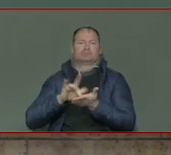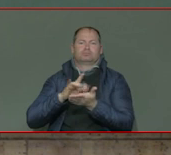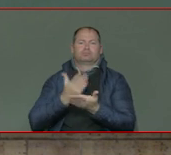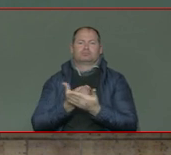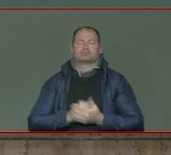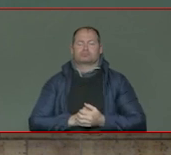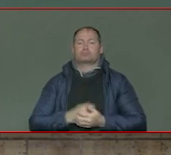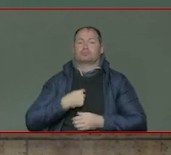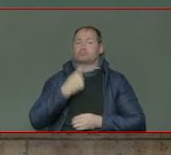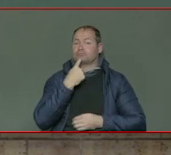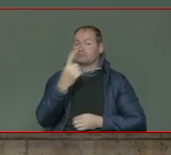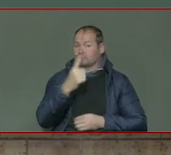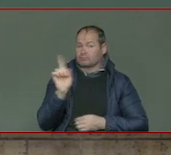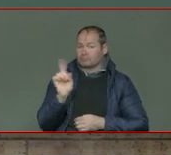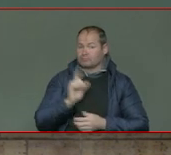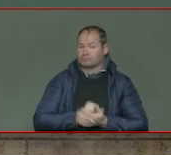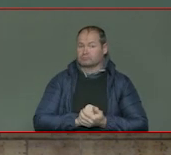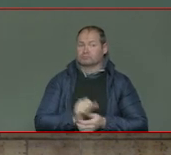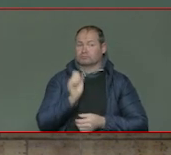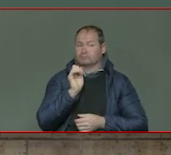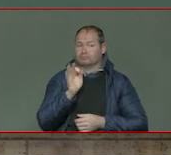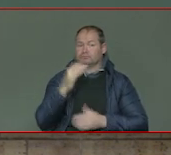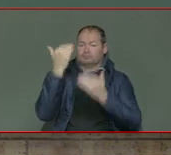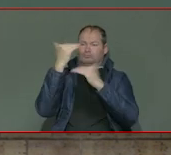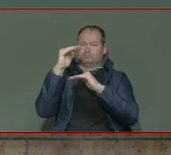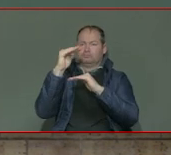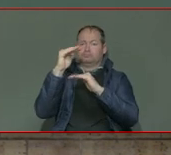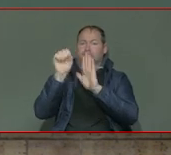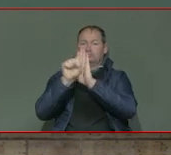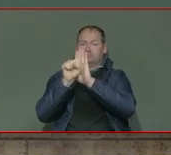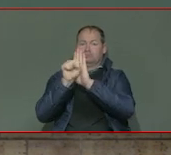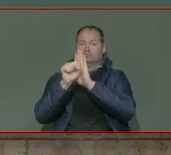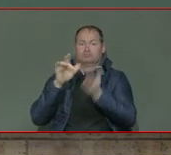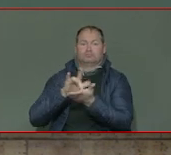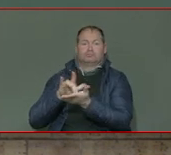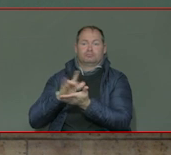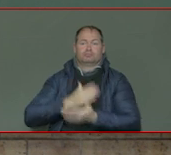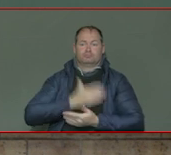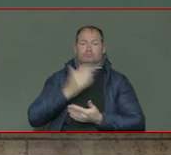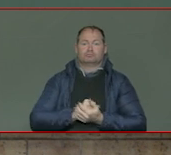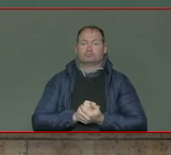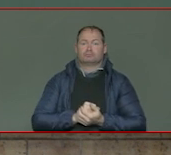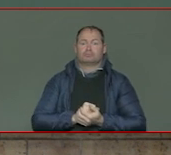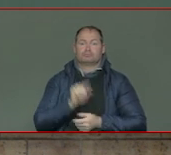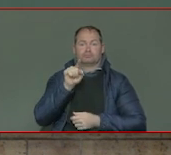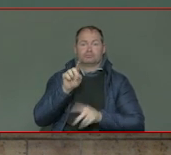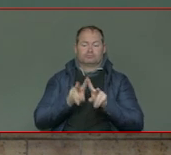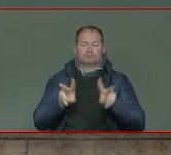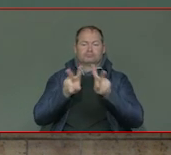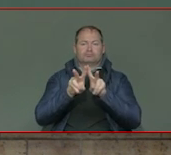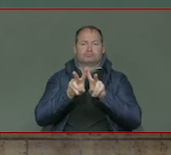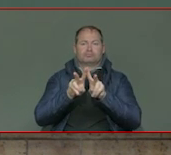I said to you, when you want to work out a limit sum, all I need to do is to put this value into the